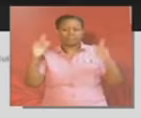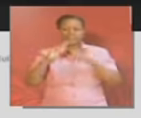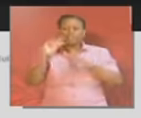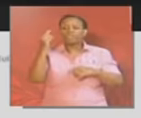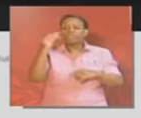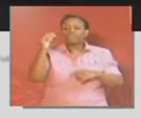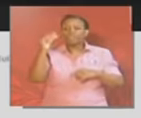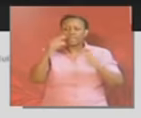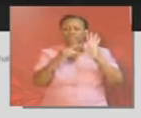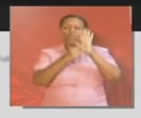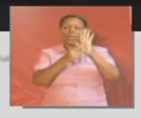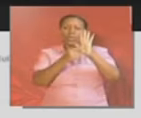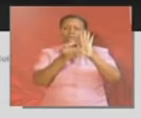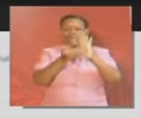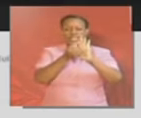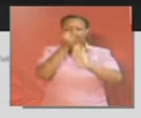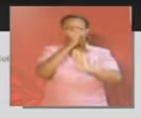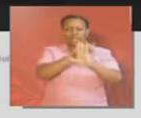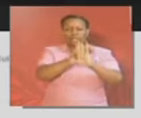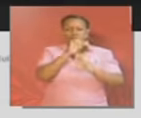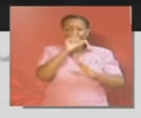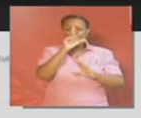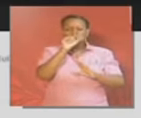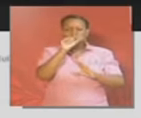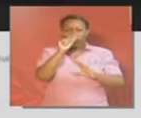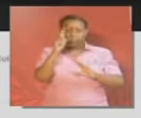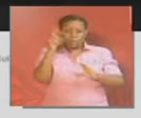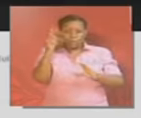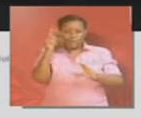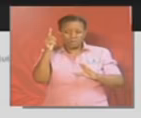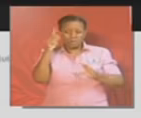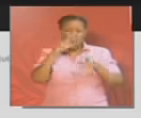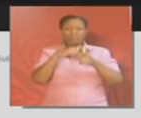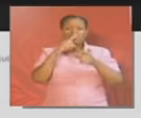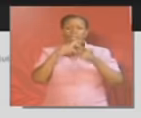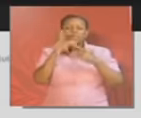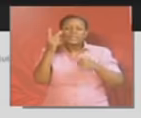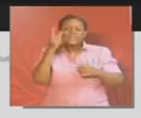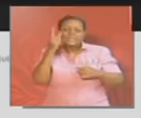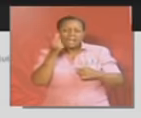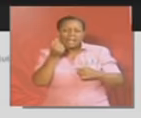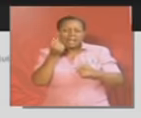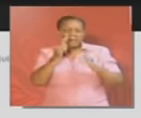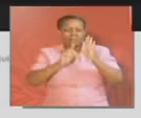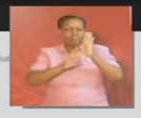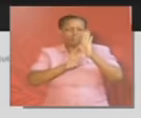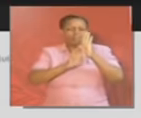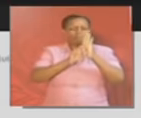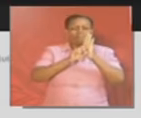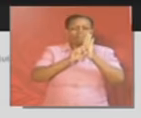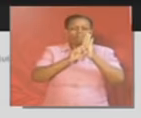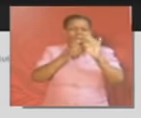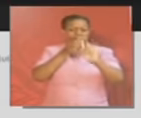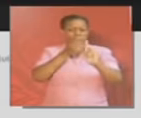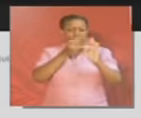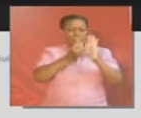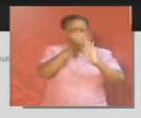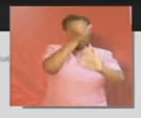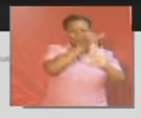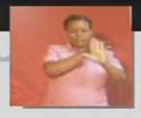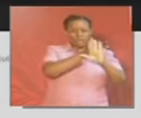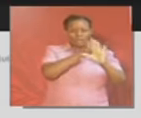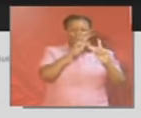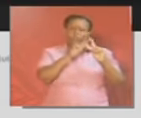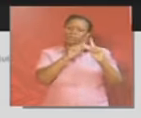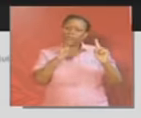2021, and we see the little rise in the middle of January. We have fairly low numbers of cases in the blue section,